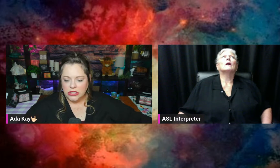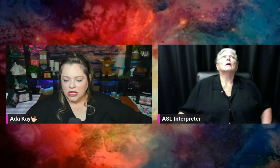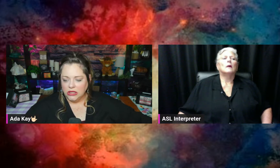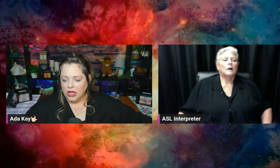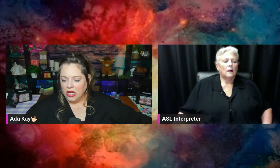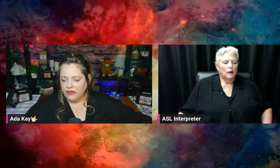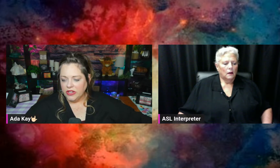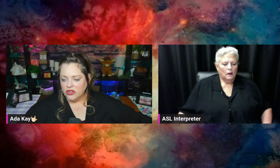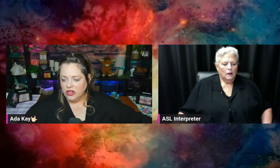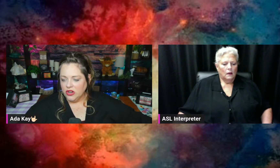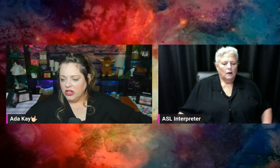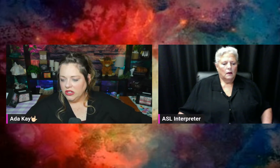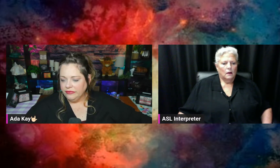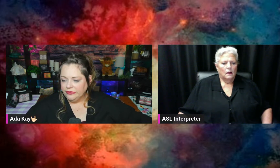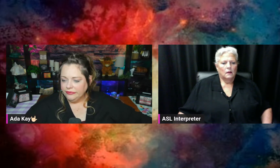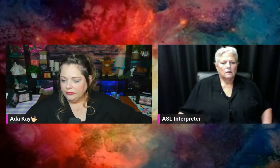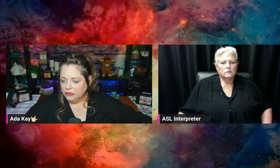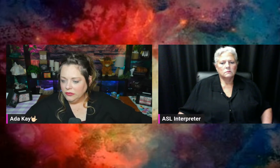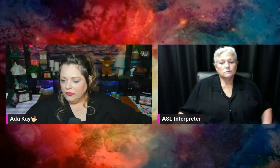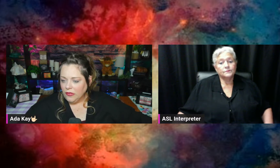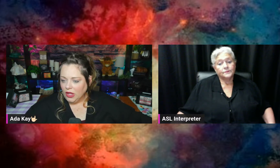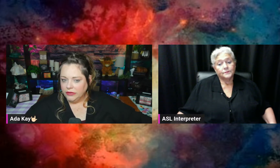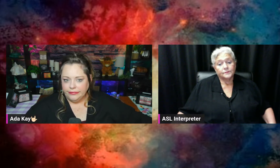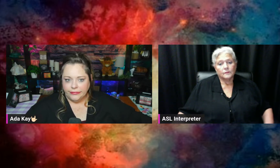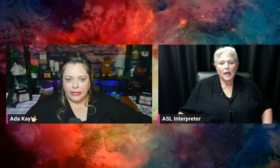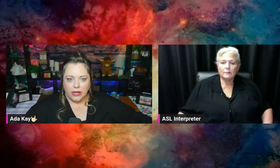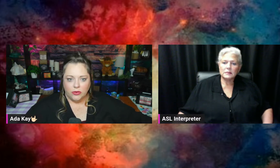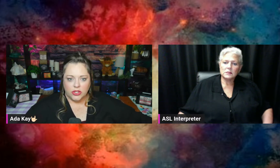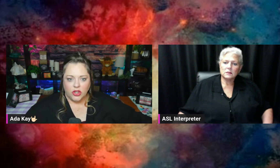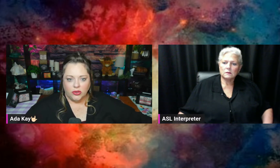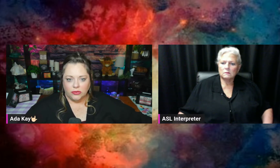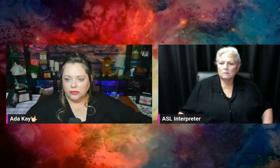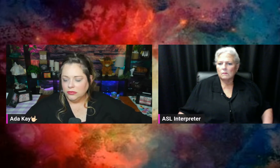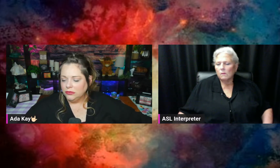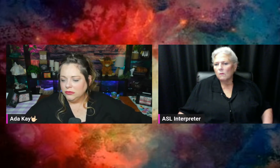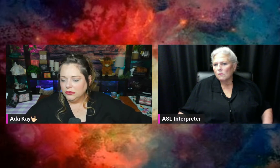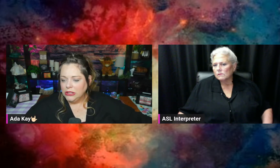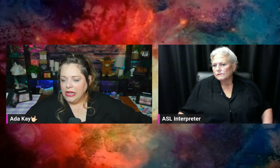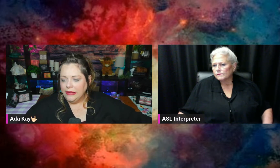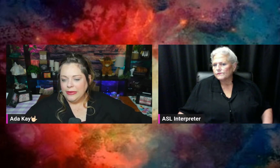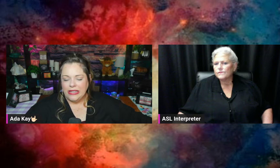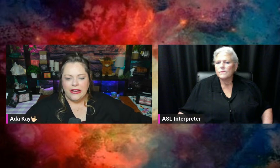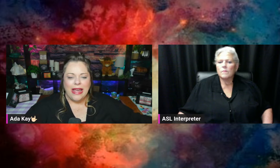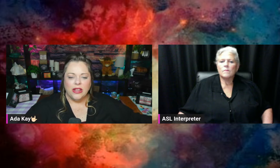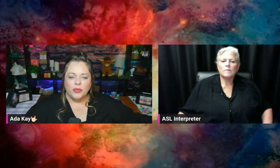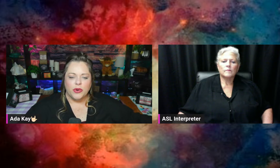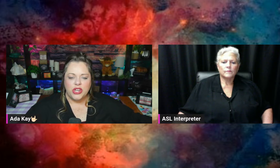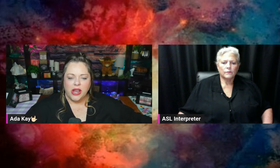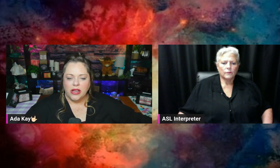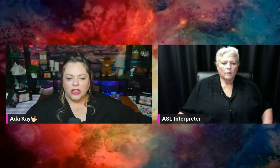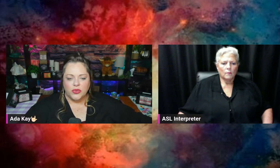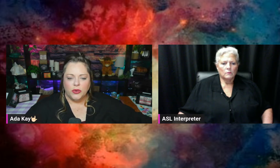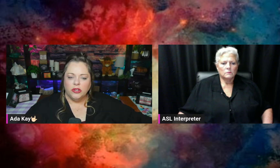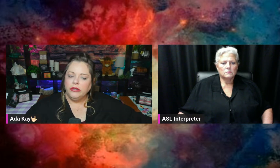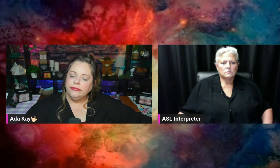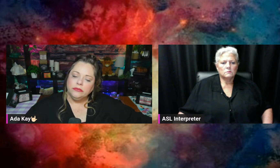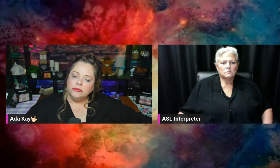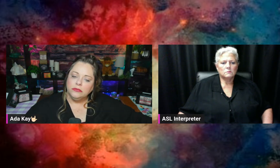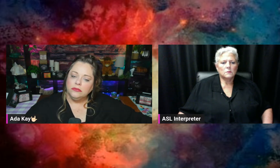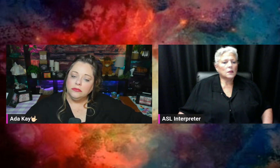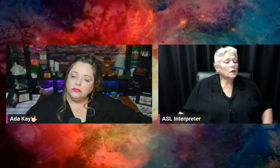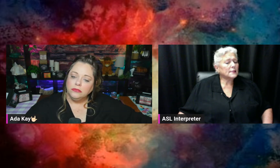No. it's not the hot veterinarian. That guy was cute. But yeah, I can appreciate God's